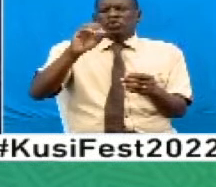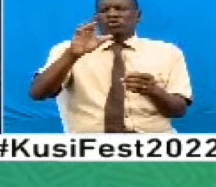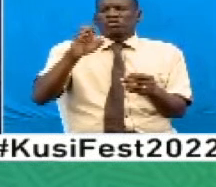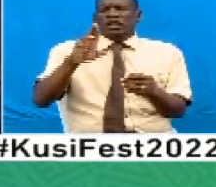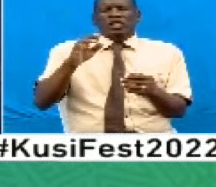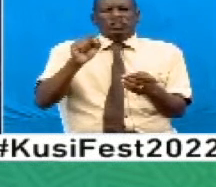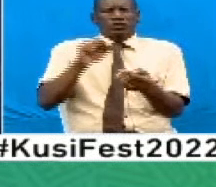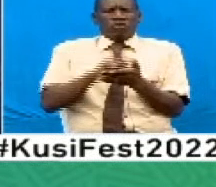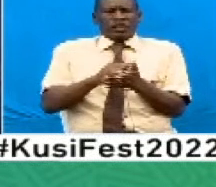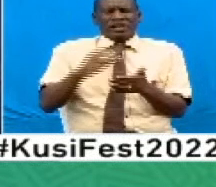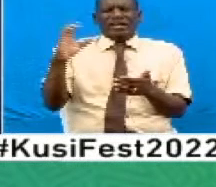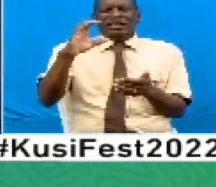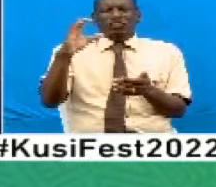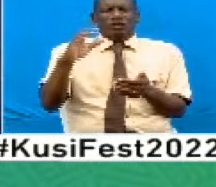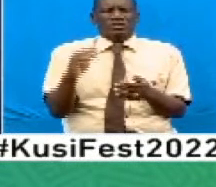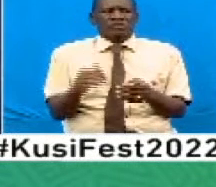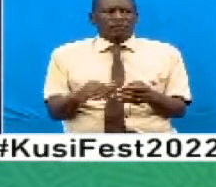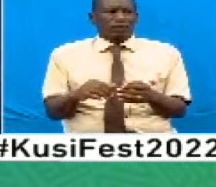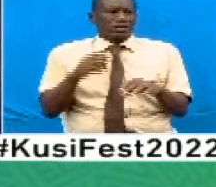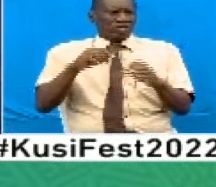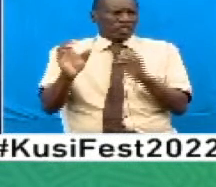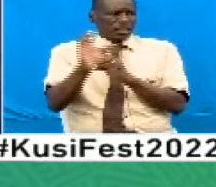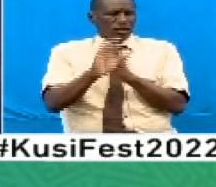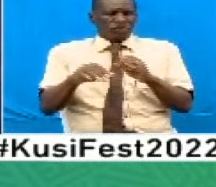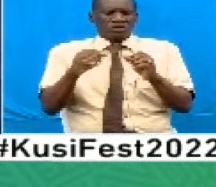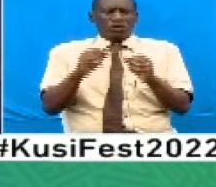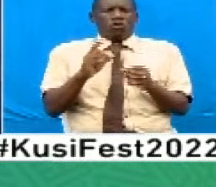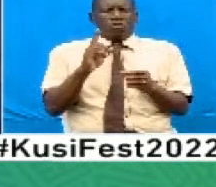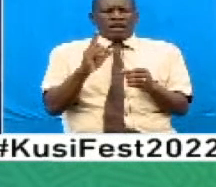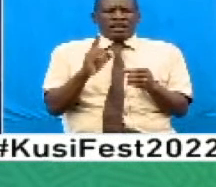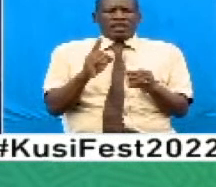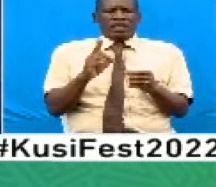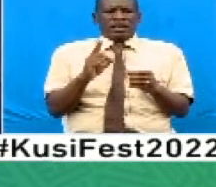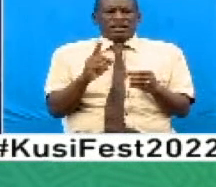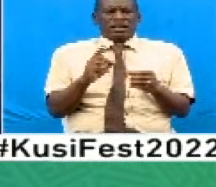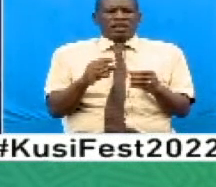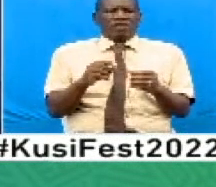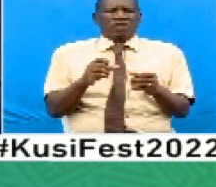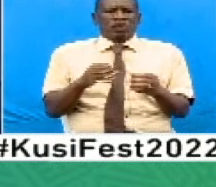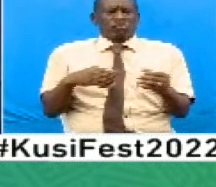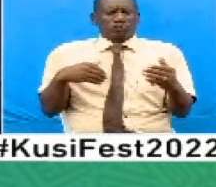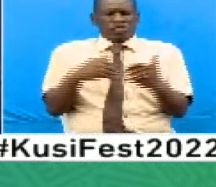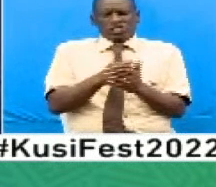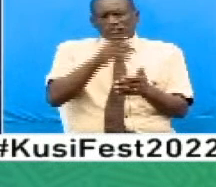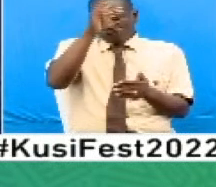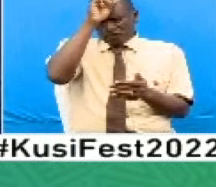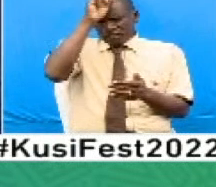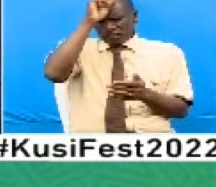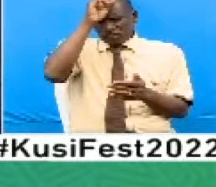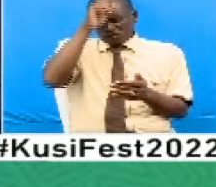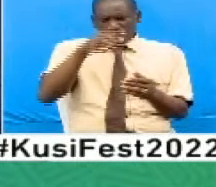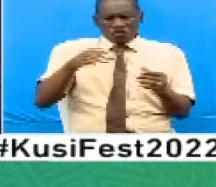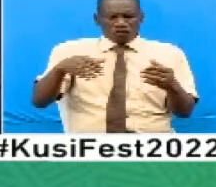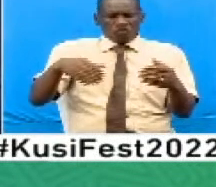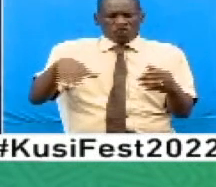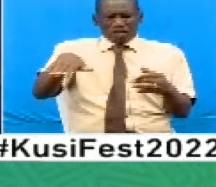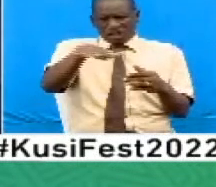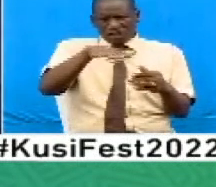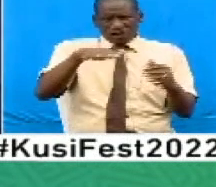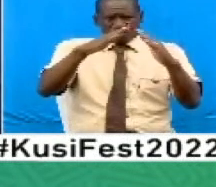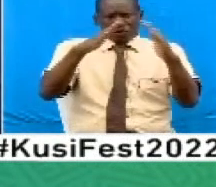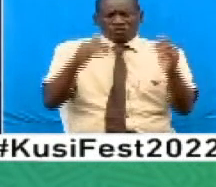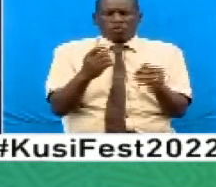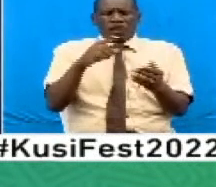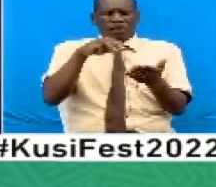us, for customers across the country, reaching rural households with approximately